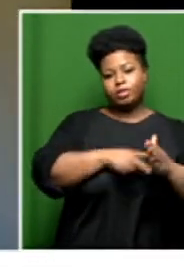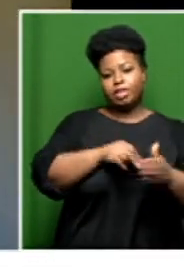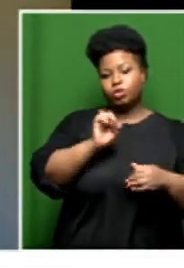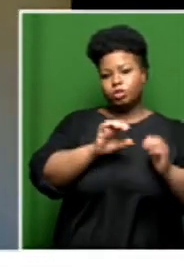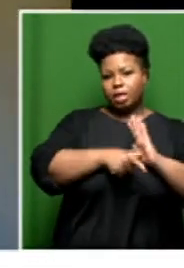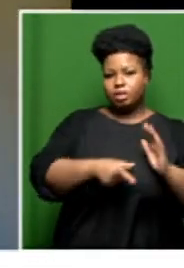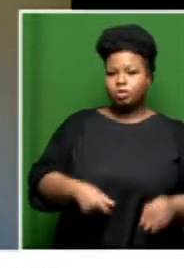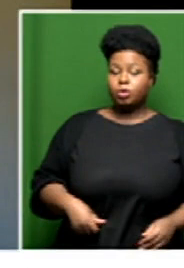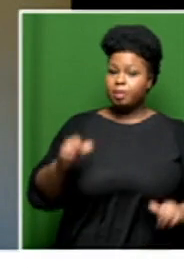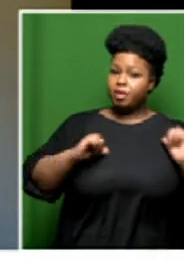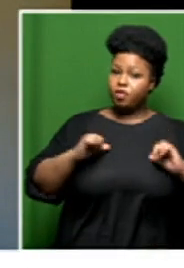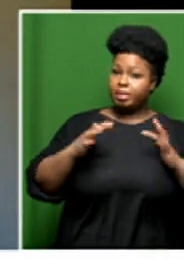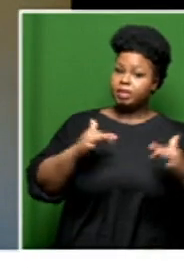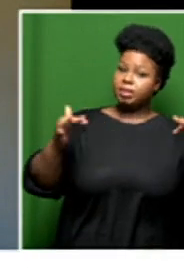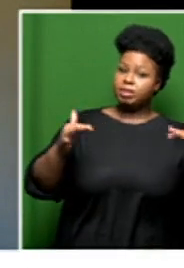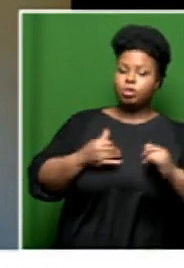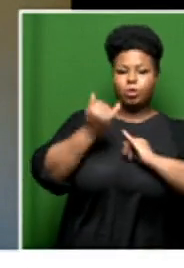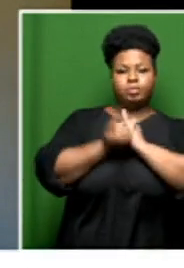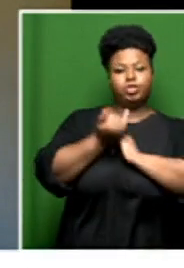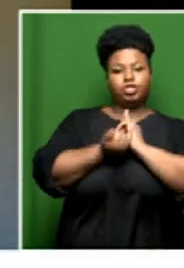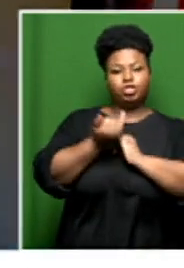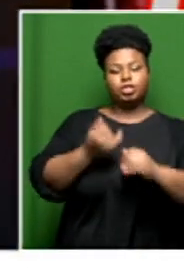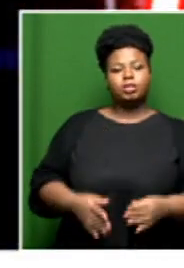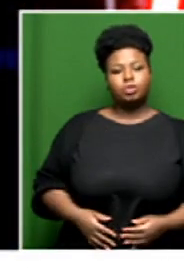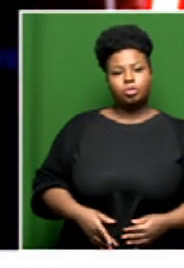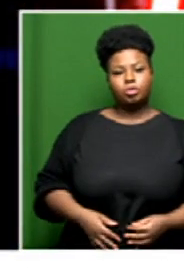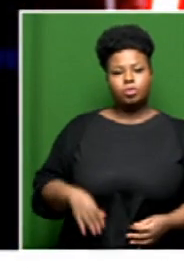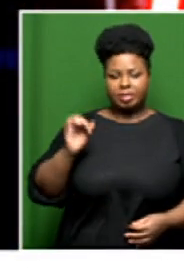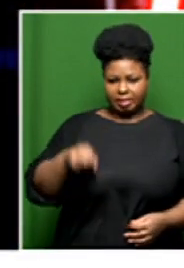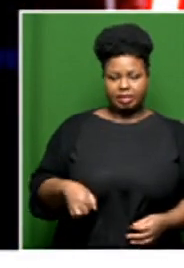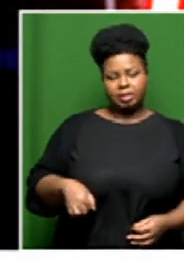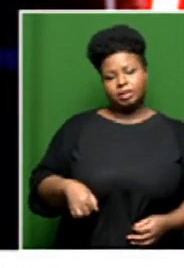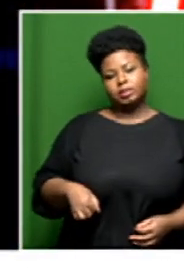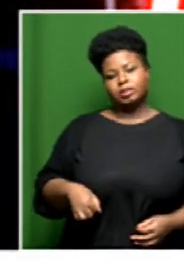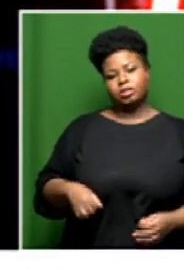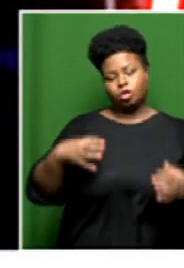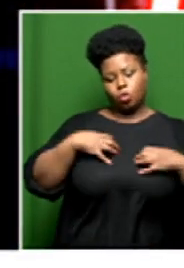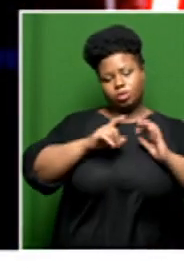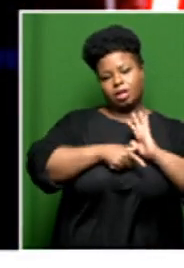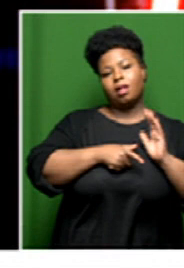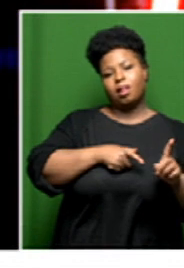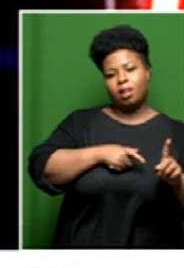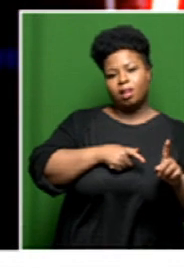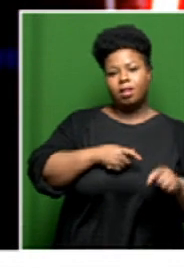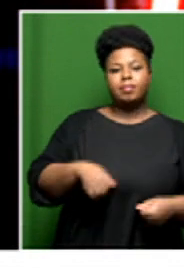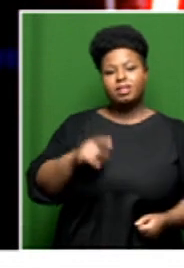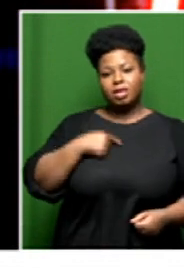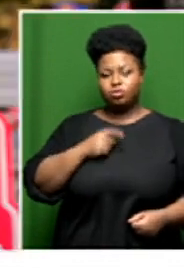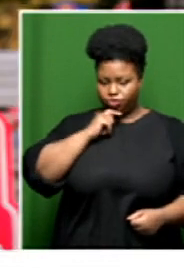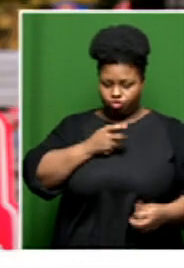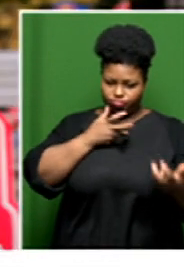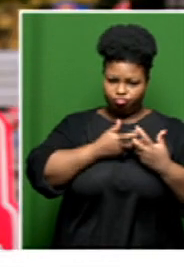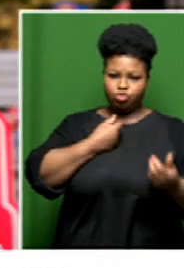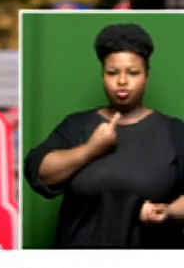it's a crowd performance competition. So as much as you have your style and you stay true to your